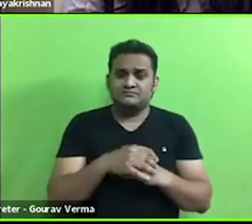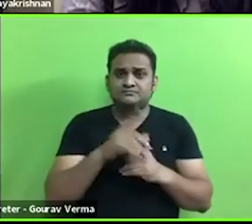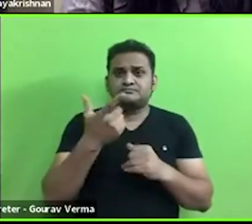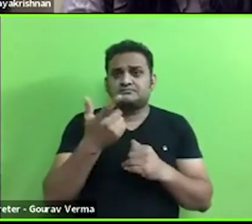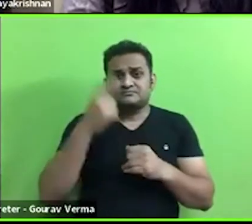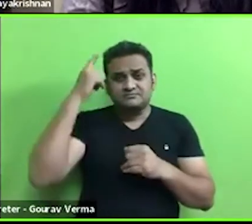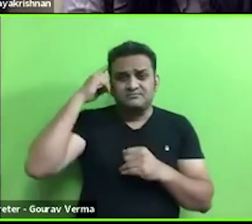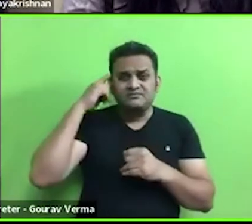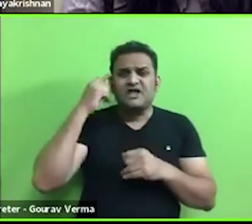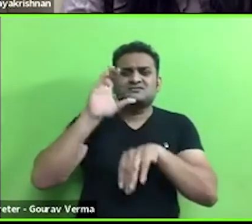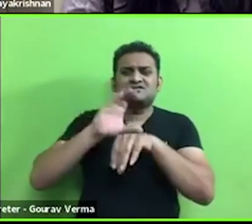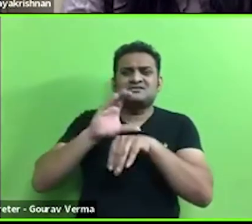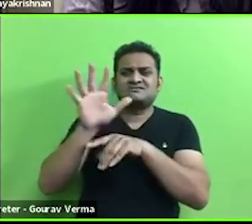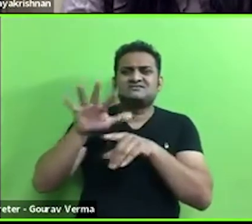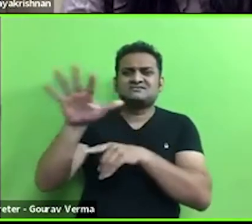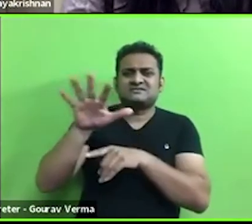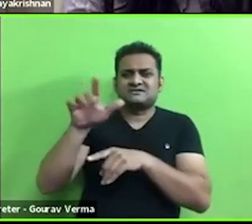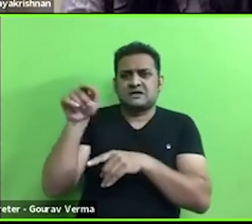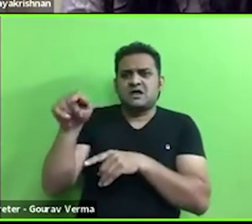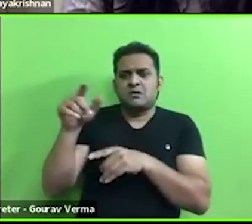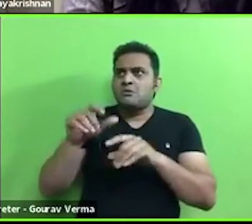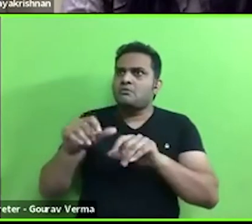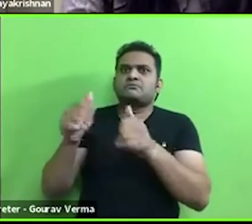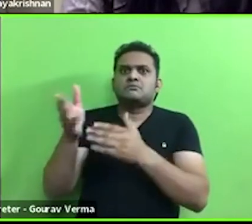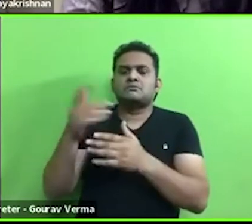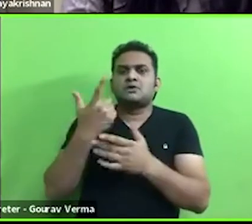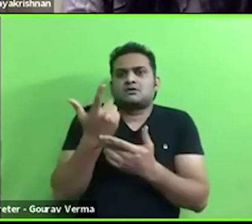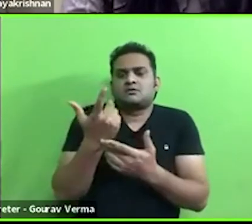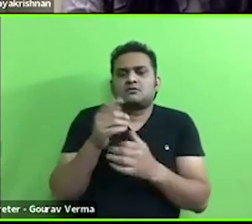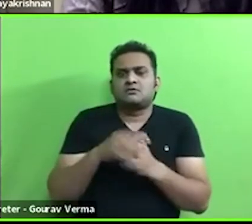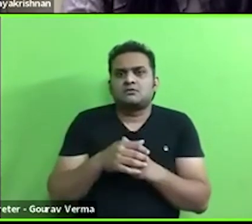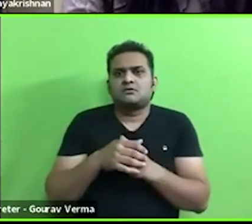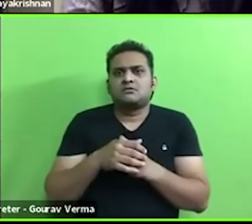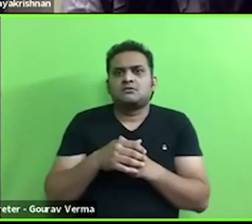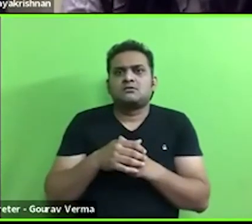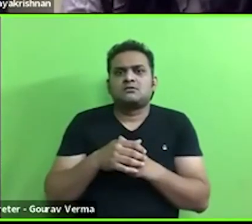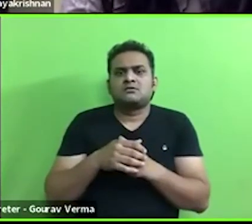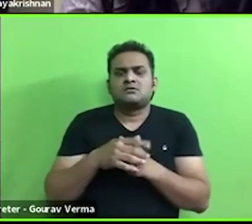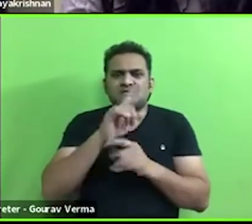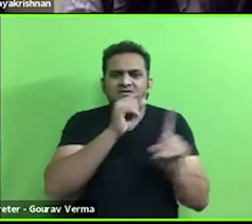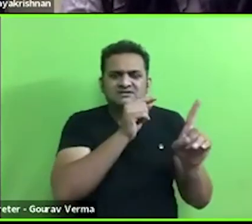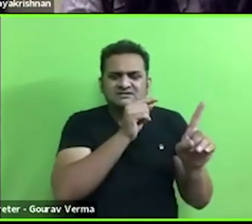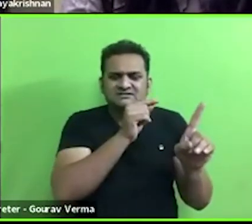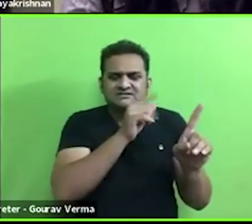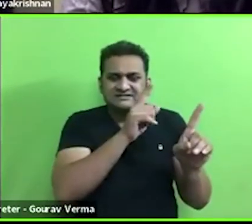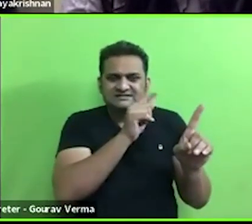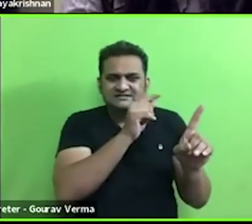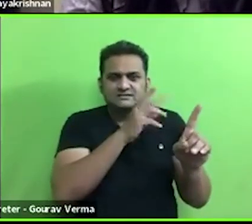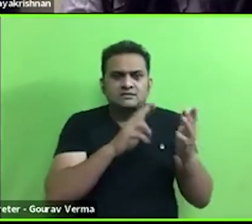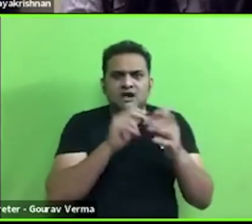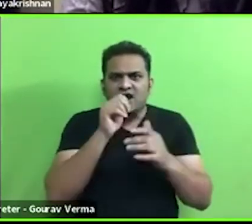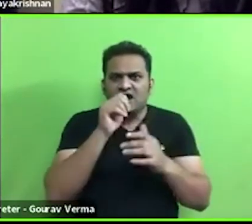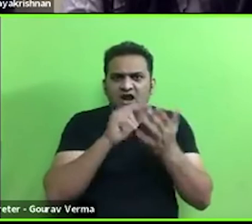that. The reason we have black church is because the white clergy denounced the Suraj, idea of what... Narayana Guru is also